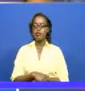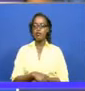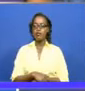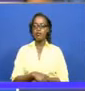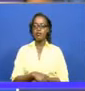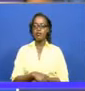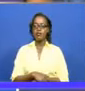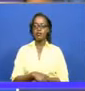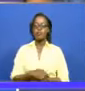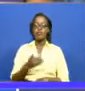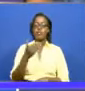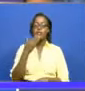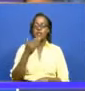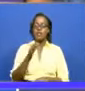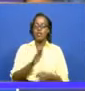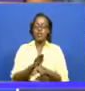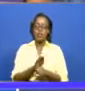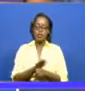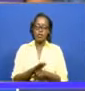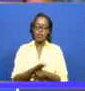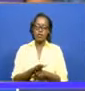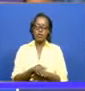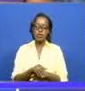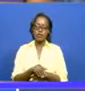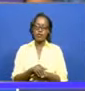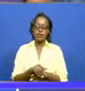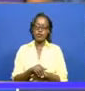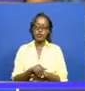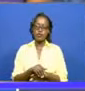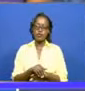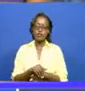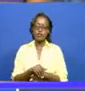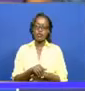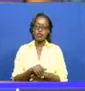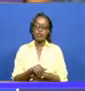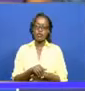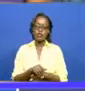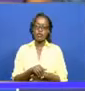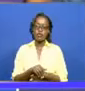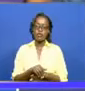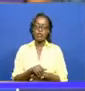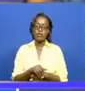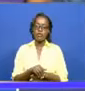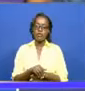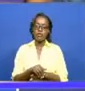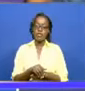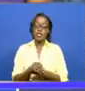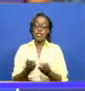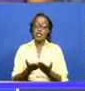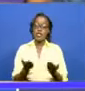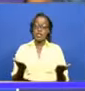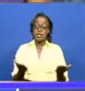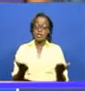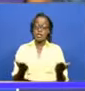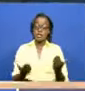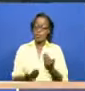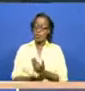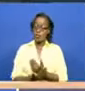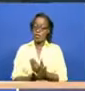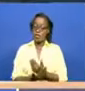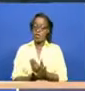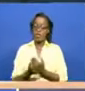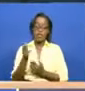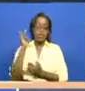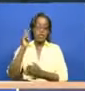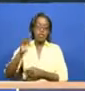Well, thank you very much, Regina. Indeed, it is those were the scenes in the morning here in